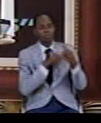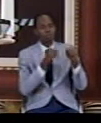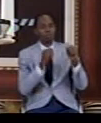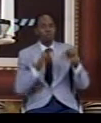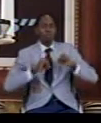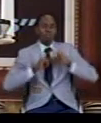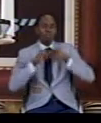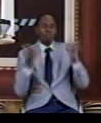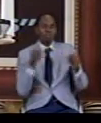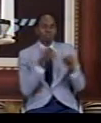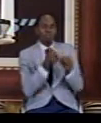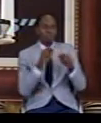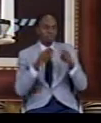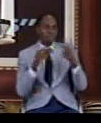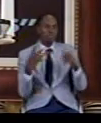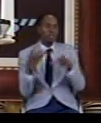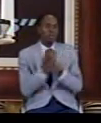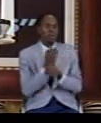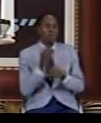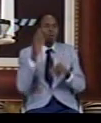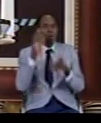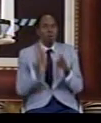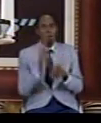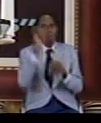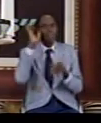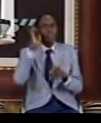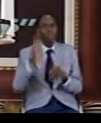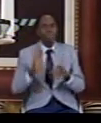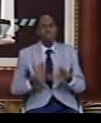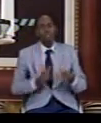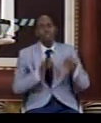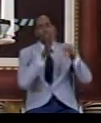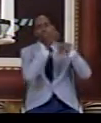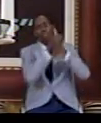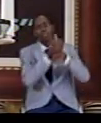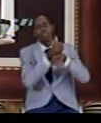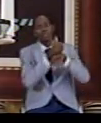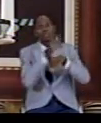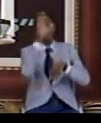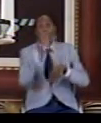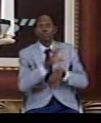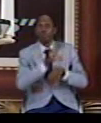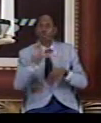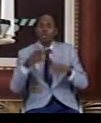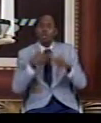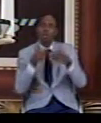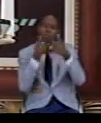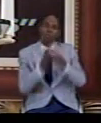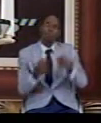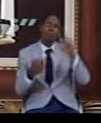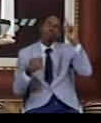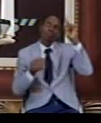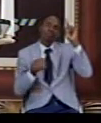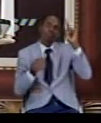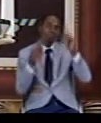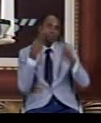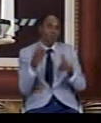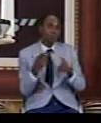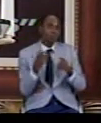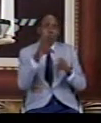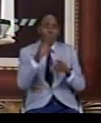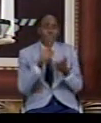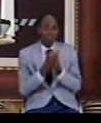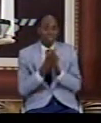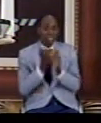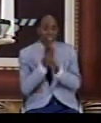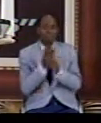Number three, follow me. That's how our salvation will endure. You get saved, that's not enough. That's